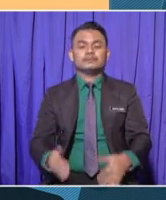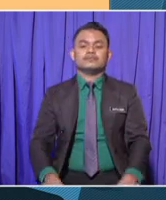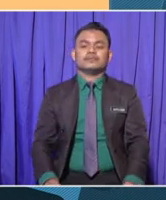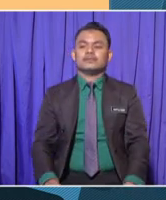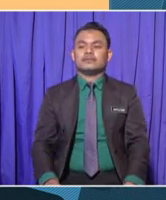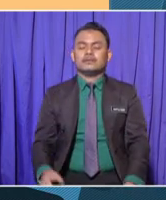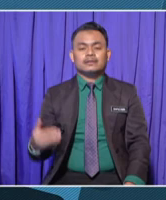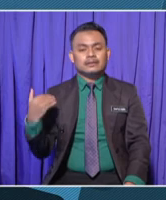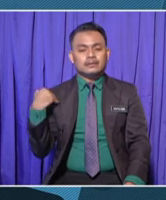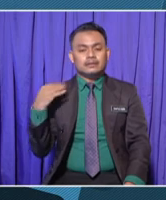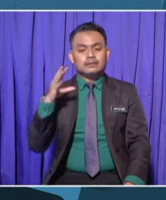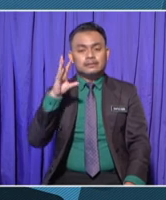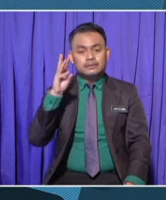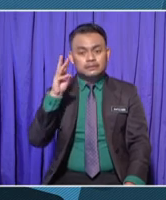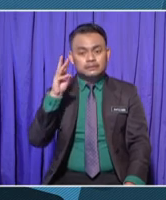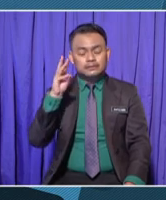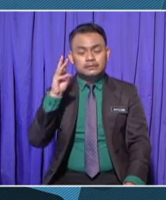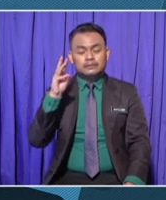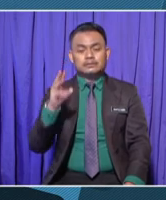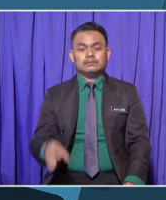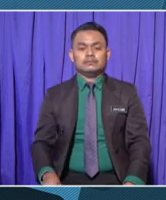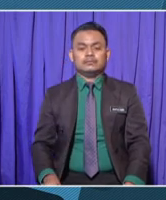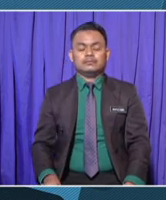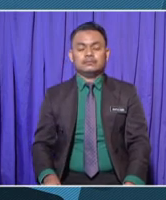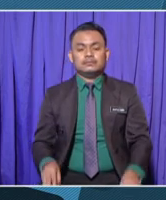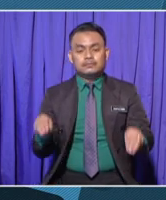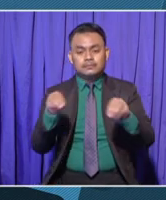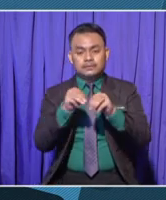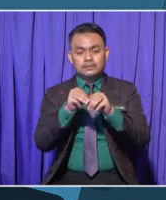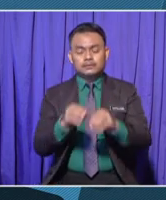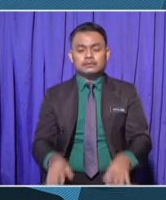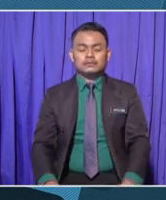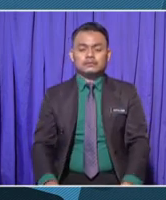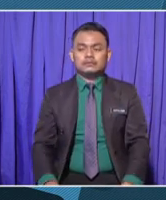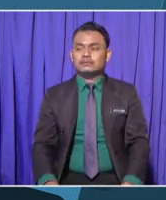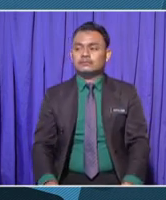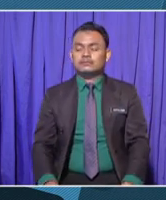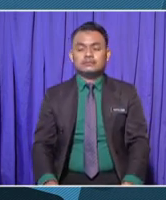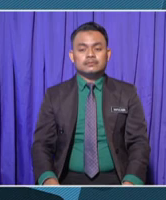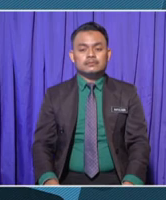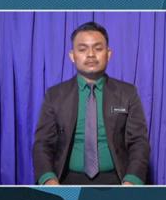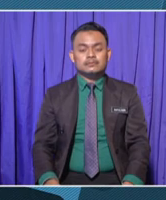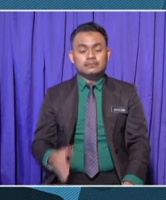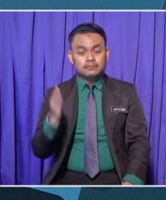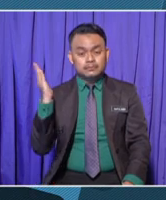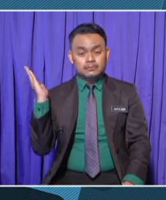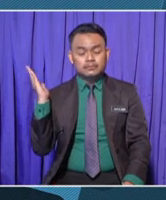There are 6 shapes of magnets. They are called bar magnet,